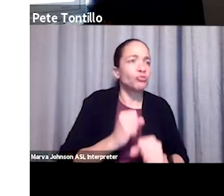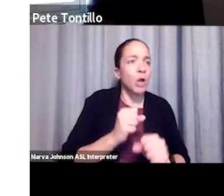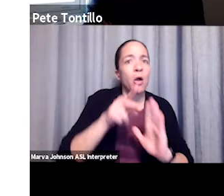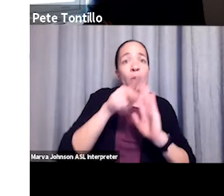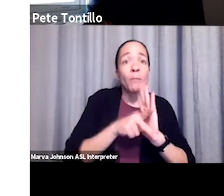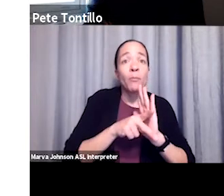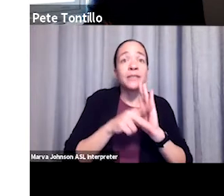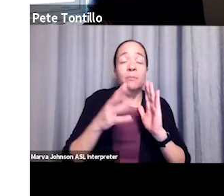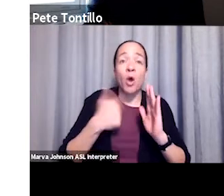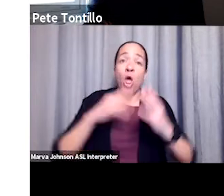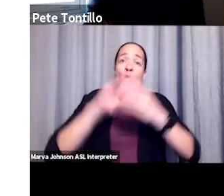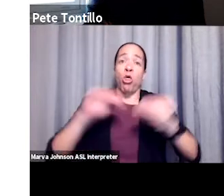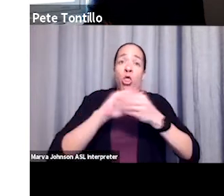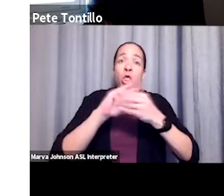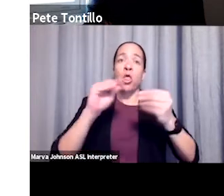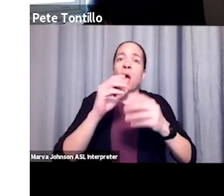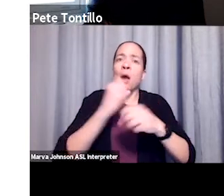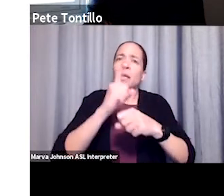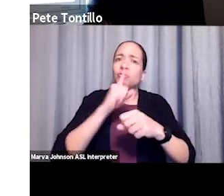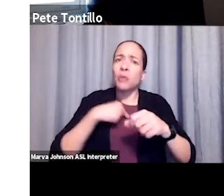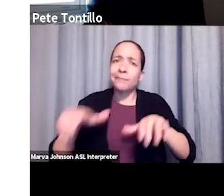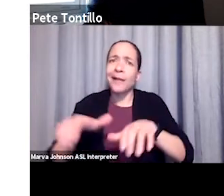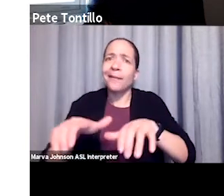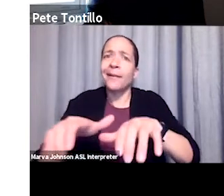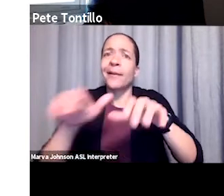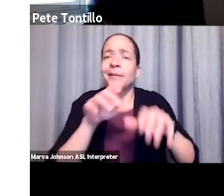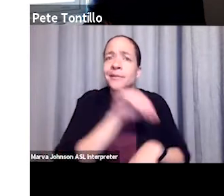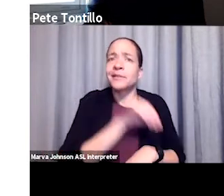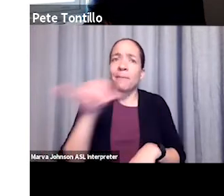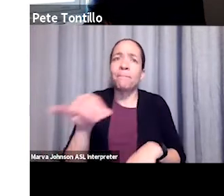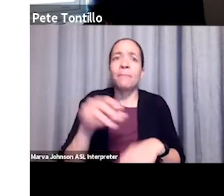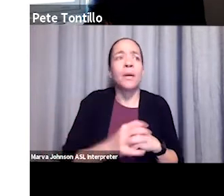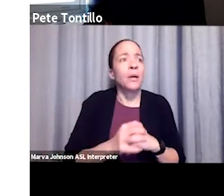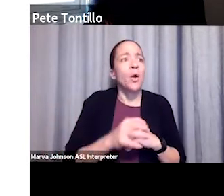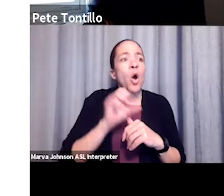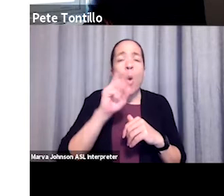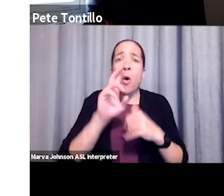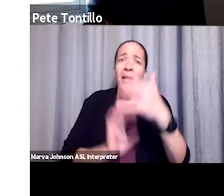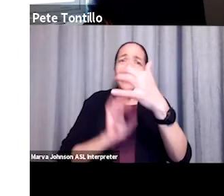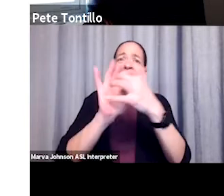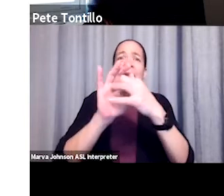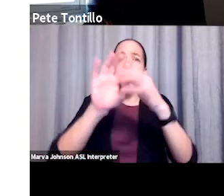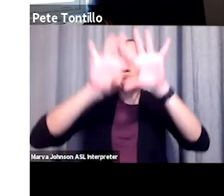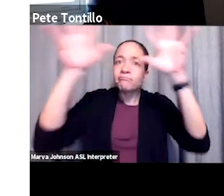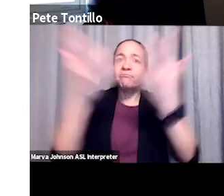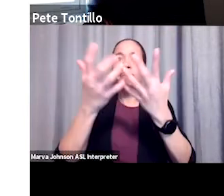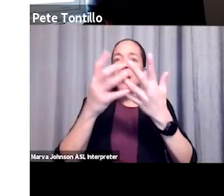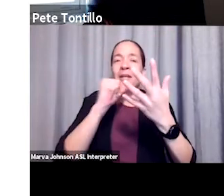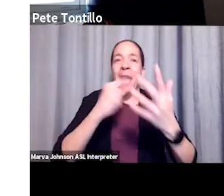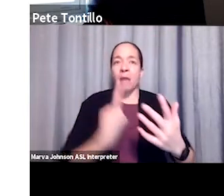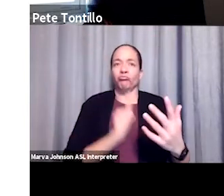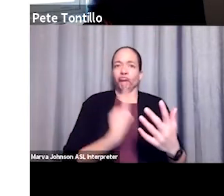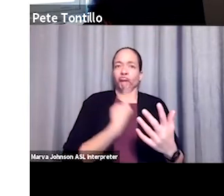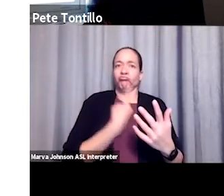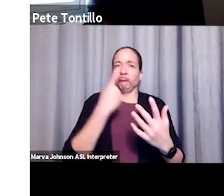espouse, or to feel a sense of purpose, or to be part of something bigger than themselves. So again, look at this list and note the